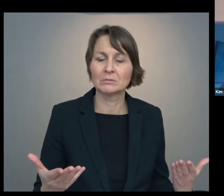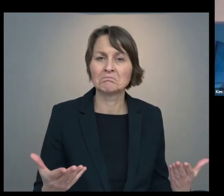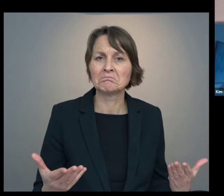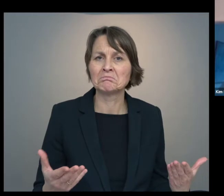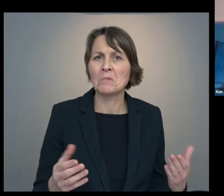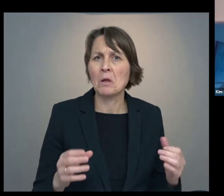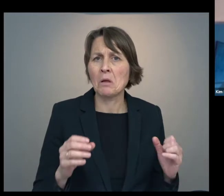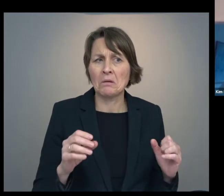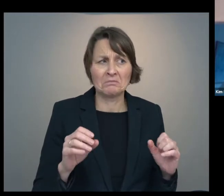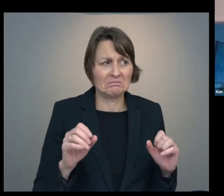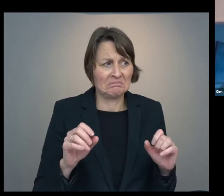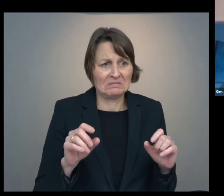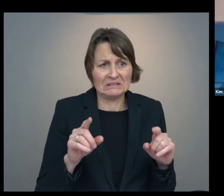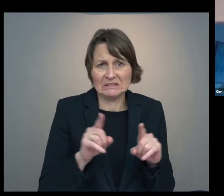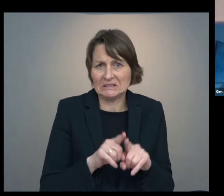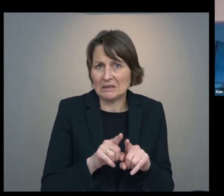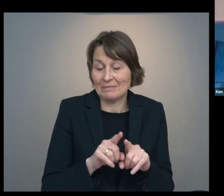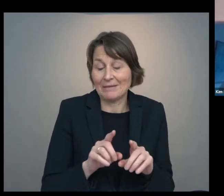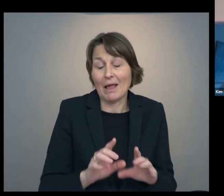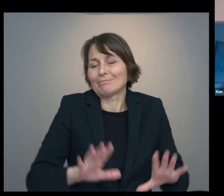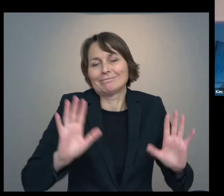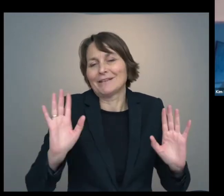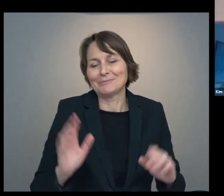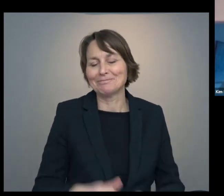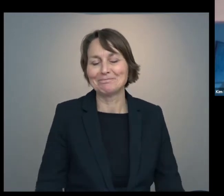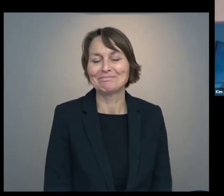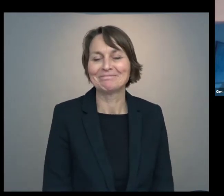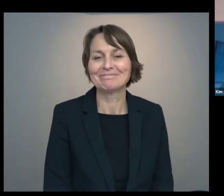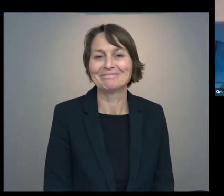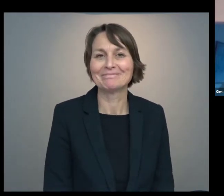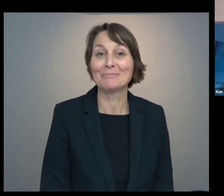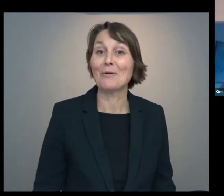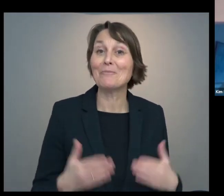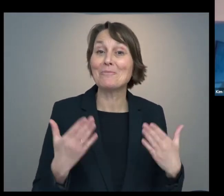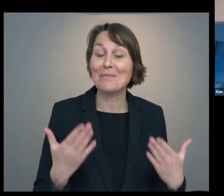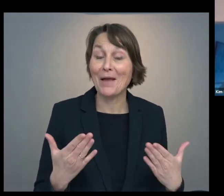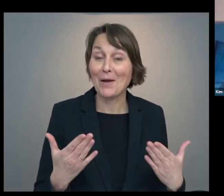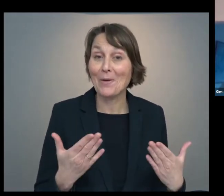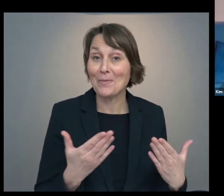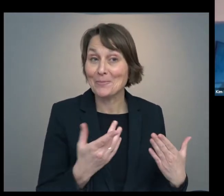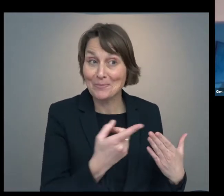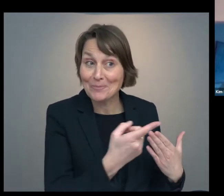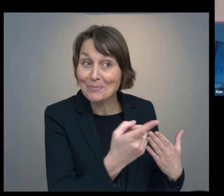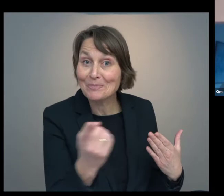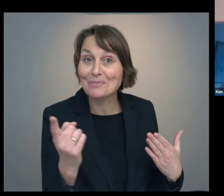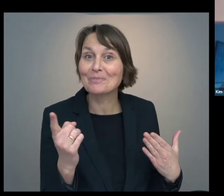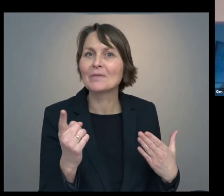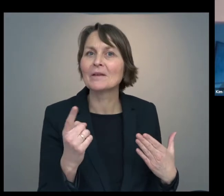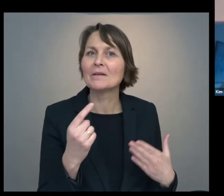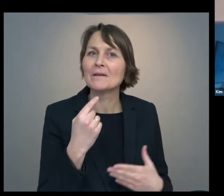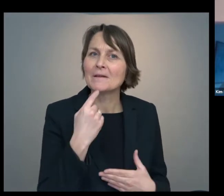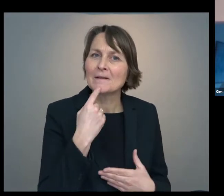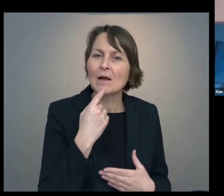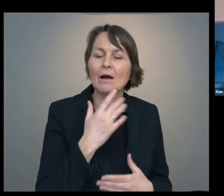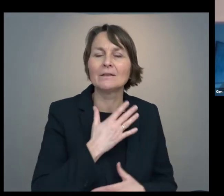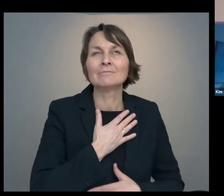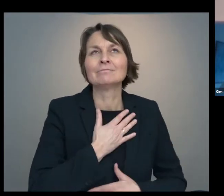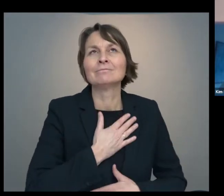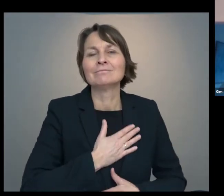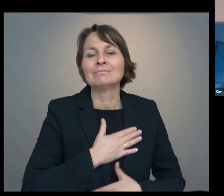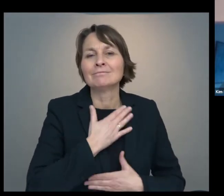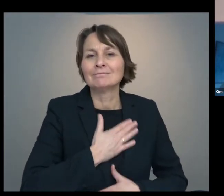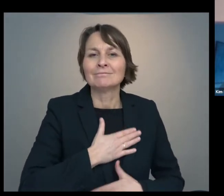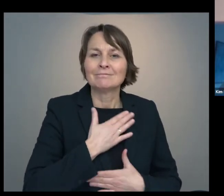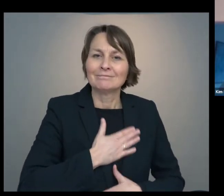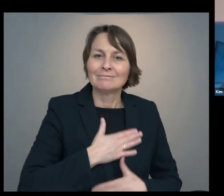where, yeah, we could do a similar thing. I don't know, but for now, at least for those of you